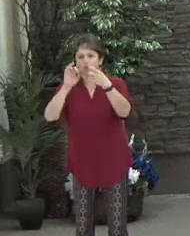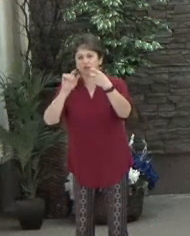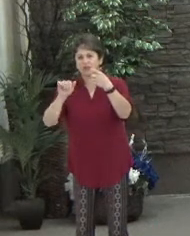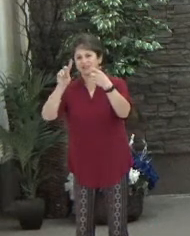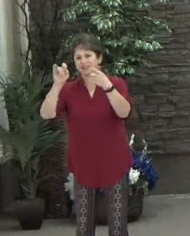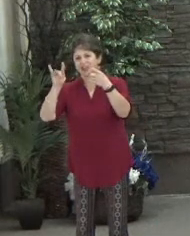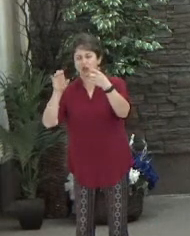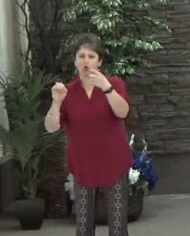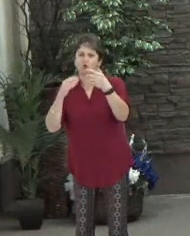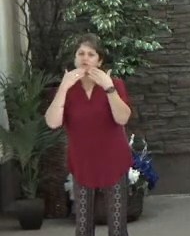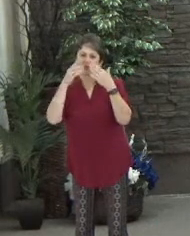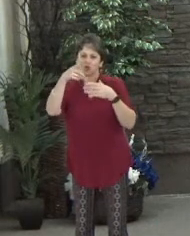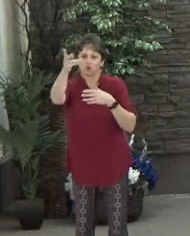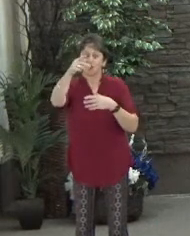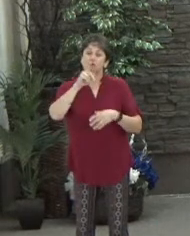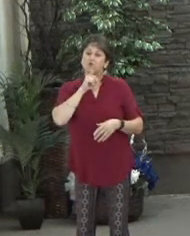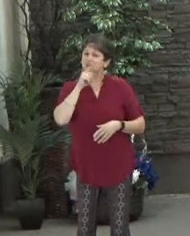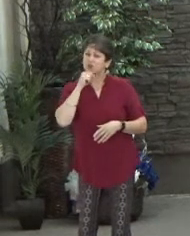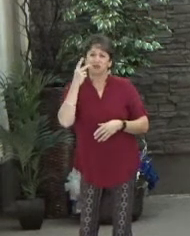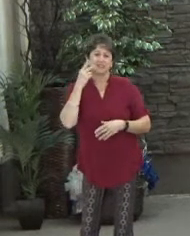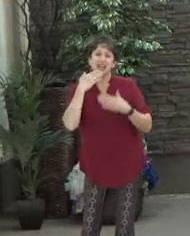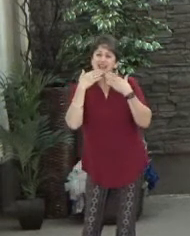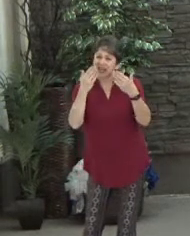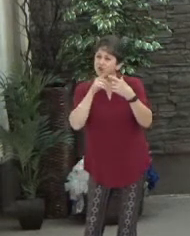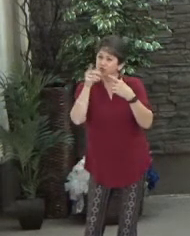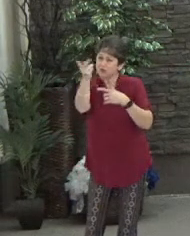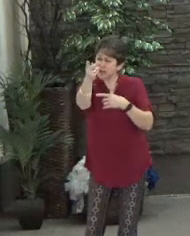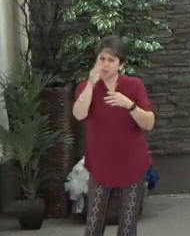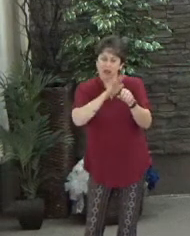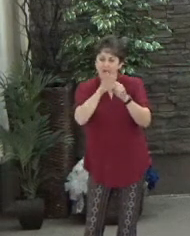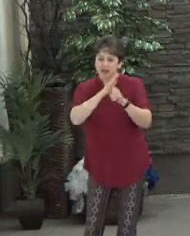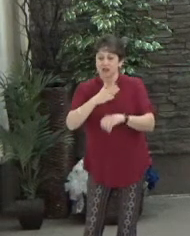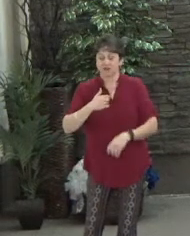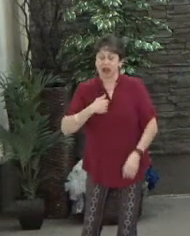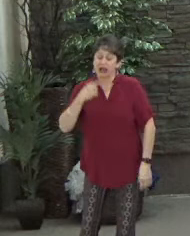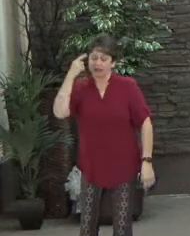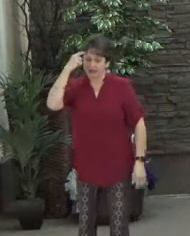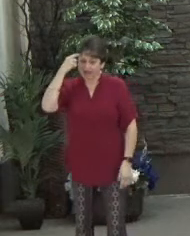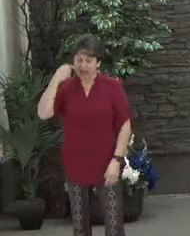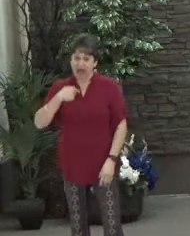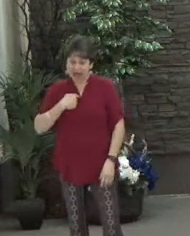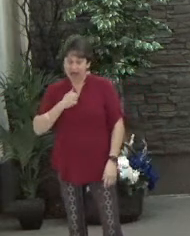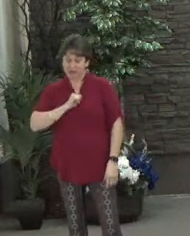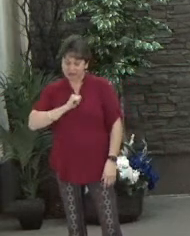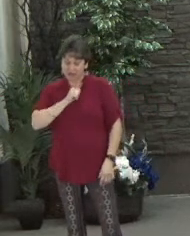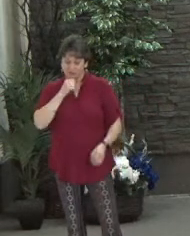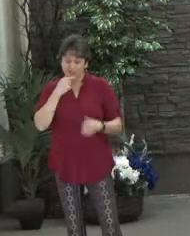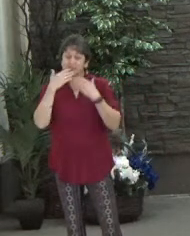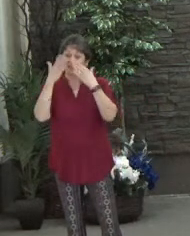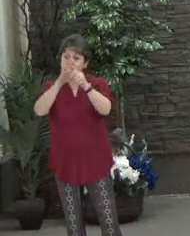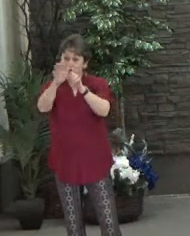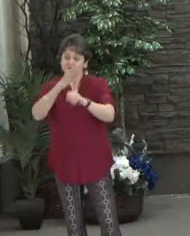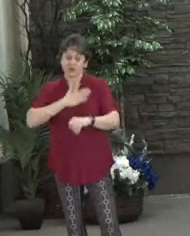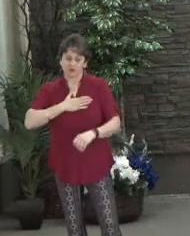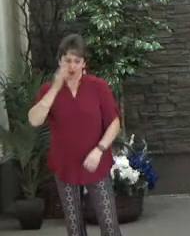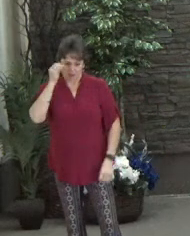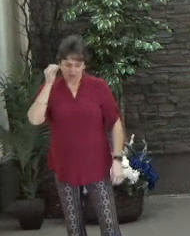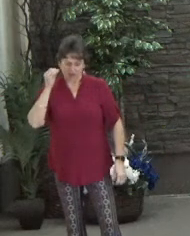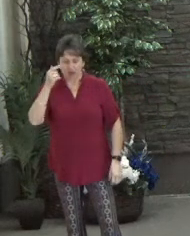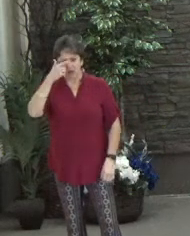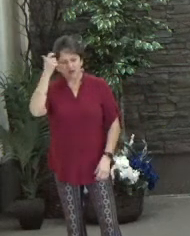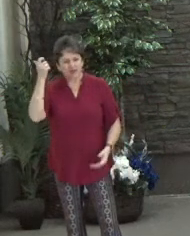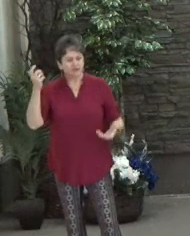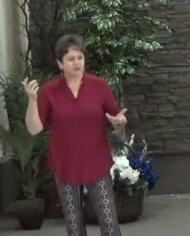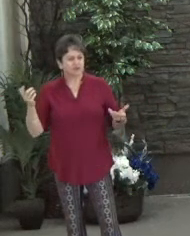Diego. We really don't say thank you to them enough, in my opinion. I don't say thank you to them enough, in my opinion,